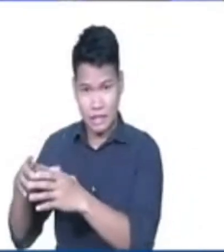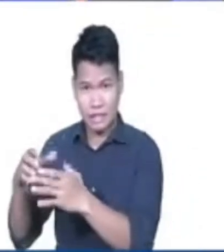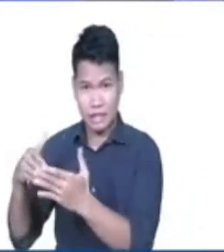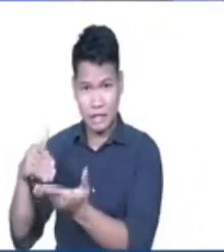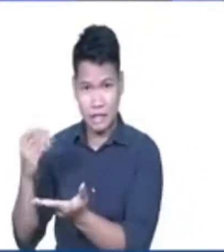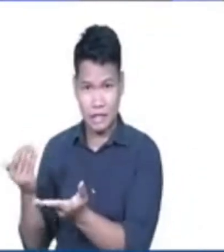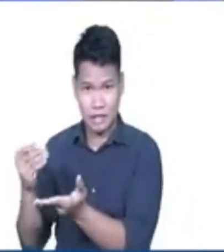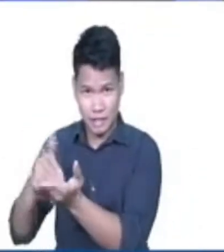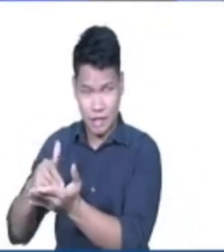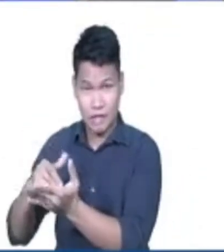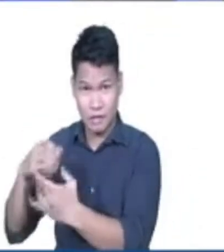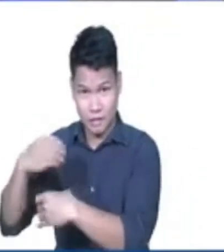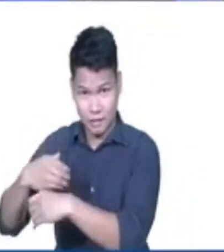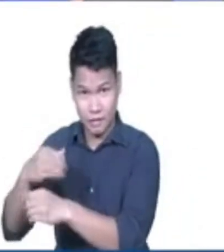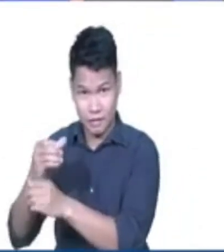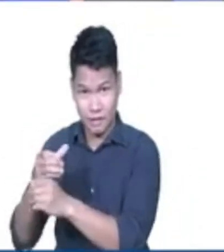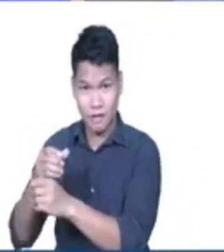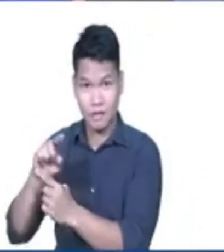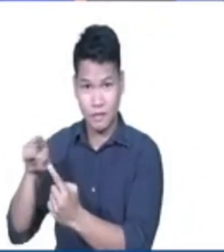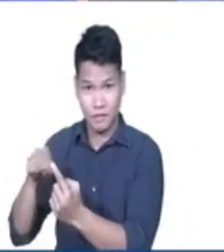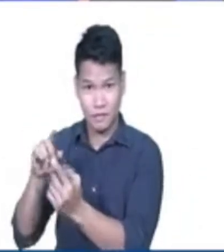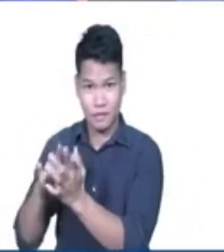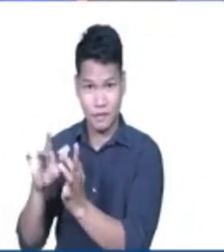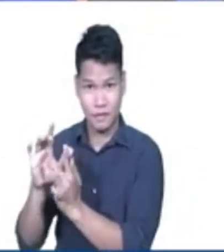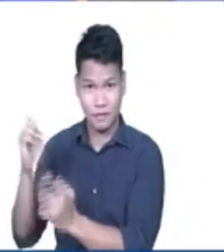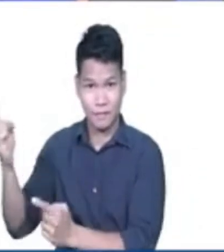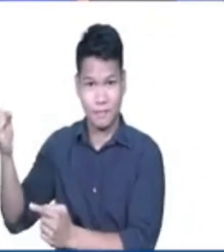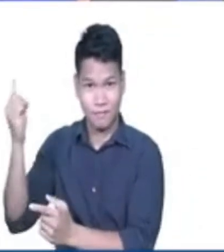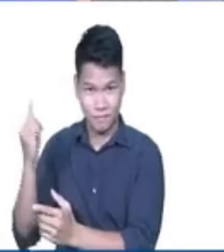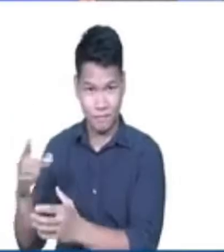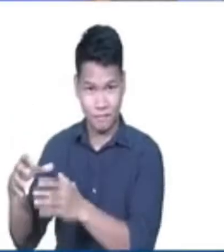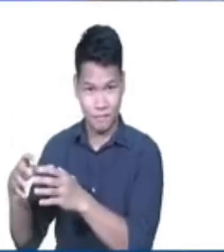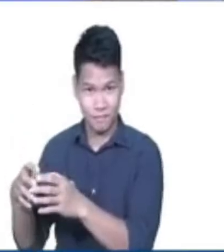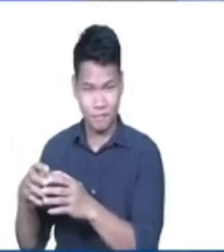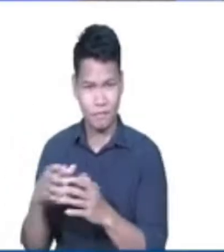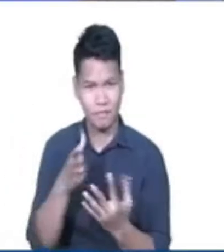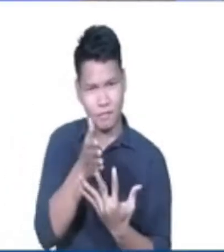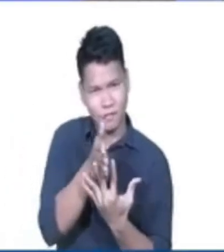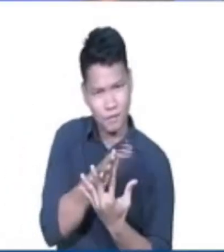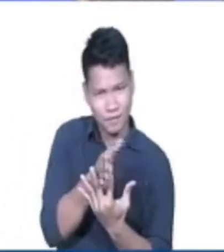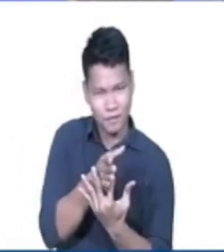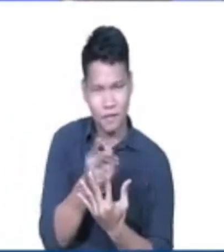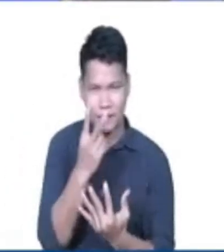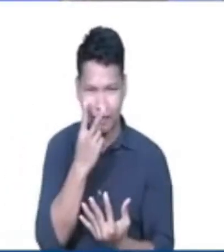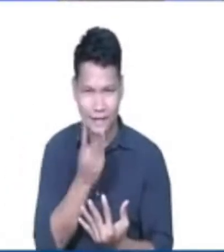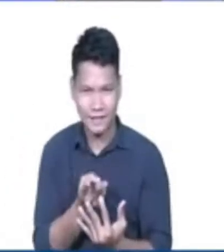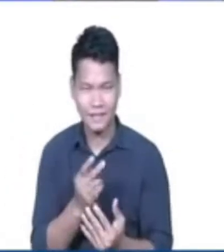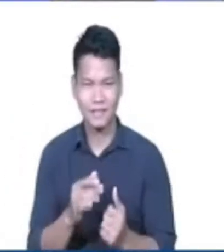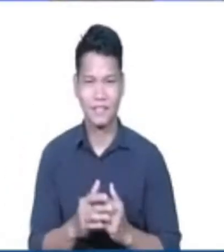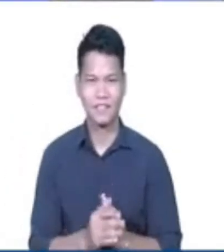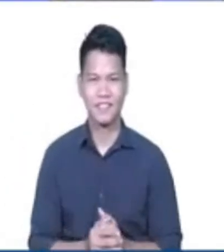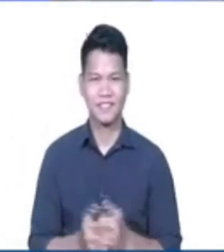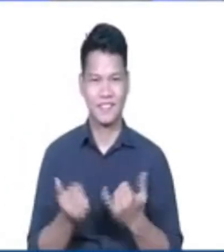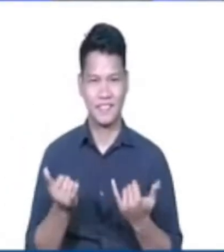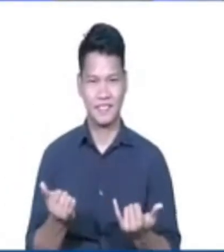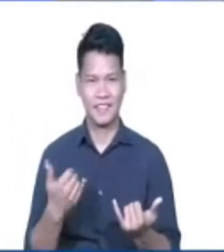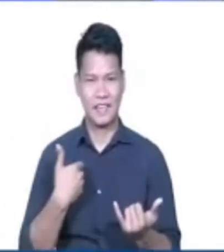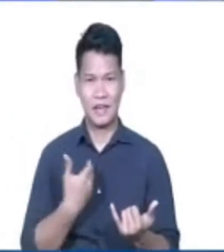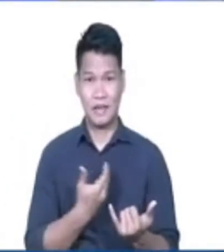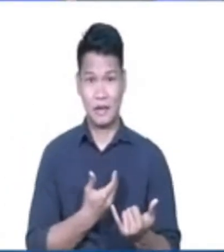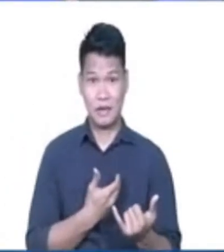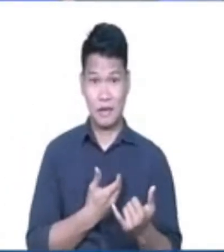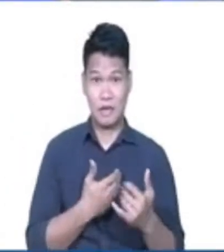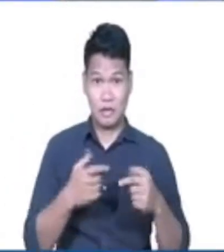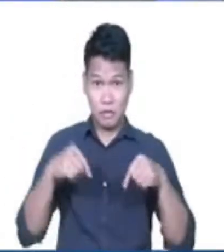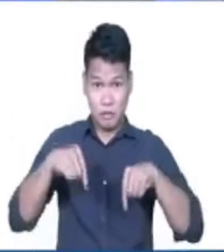recreation pagbalik ng ating Panginoon. So sa ating serye, in our series, we're going to talk